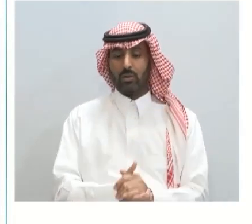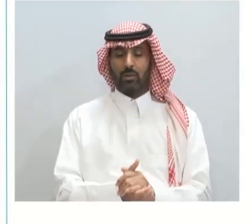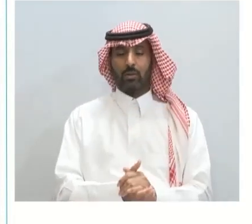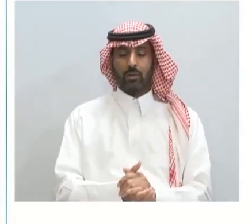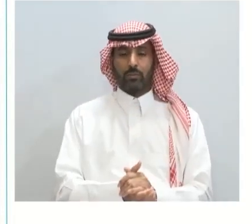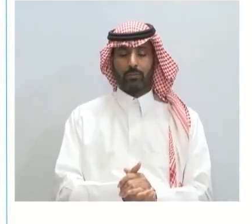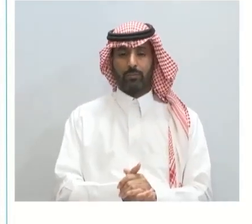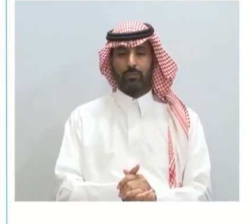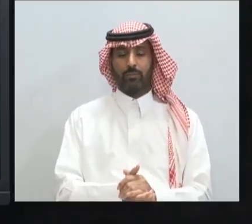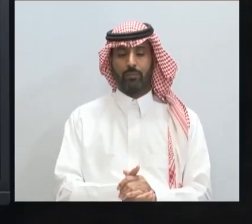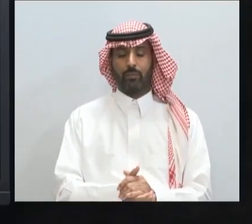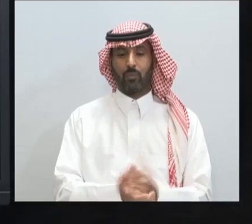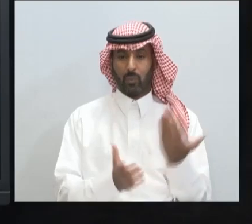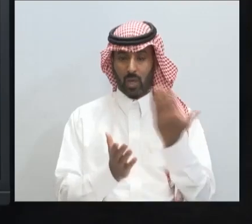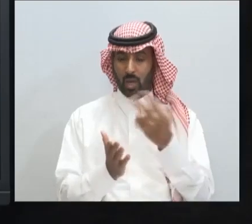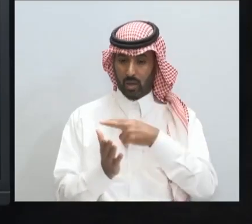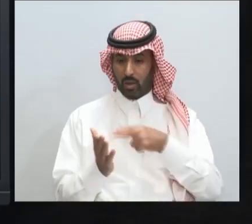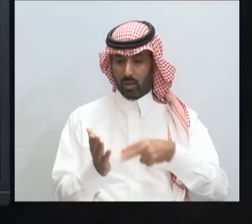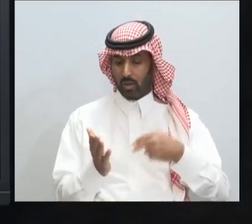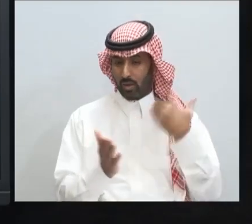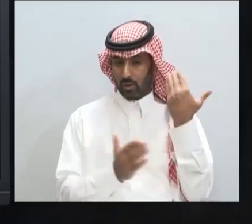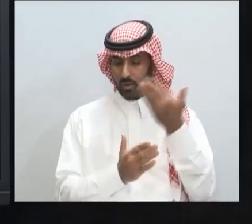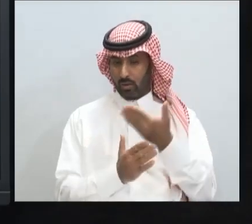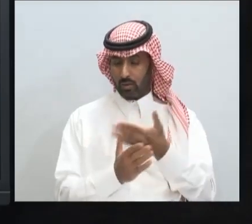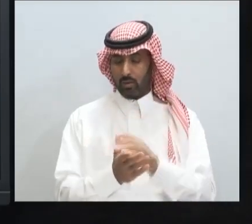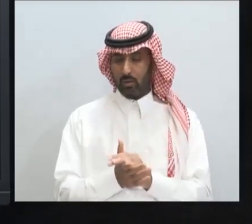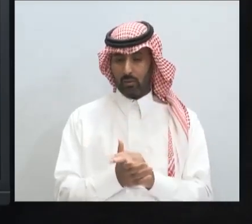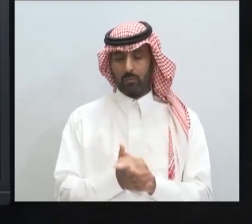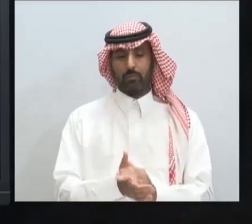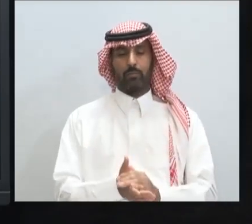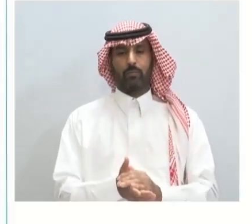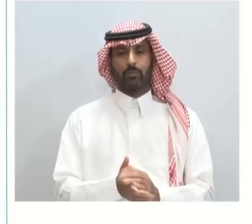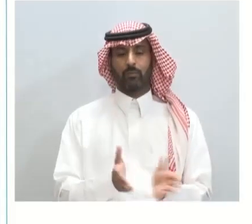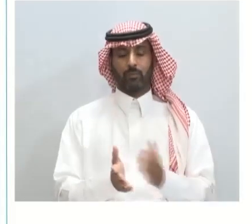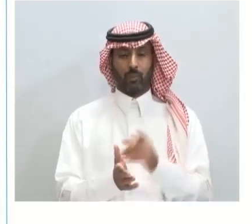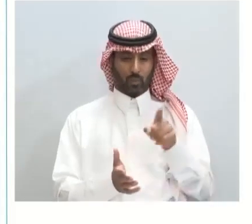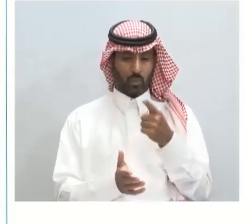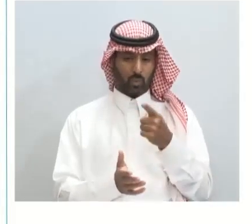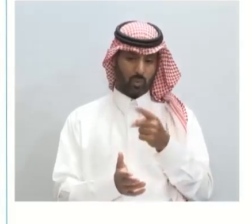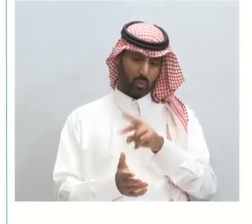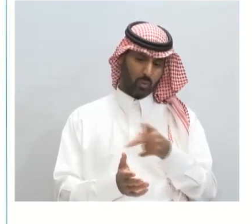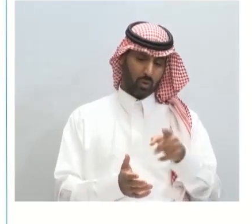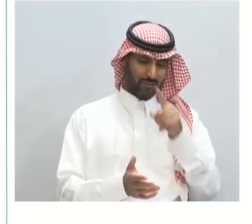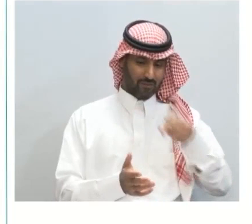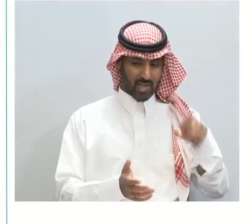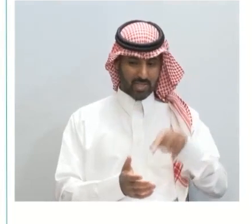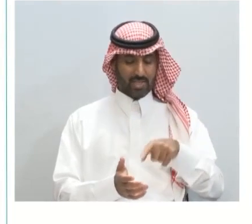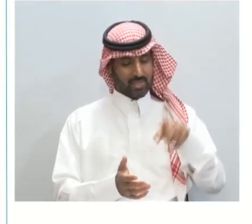So now that we have read and listened to the article again, let's jump to the true or false